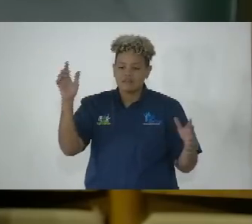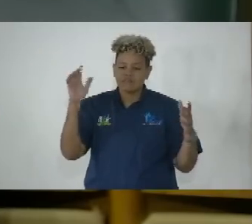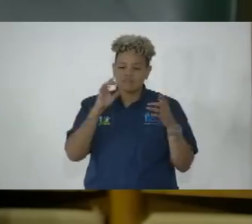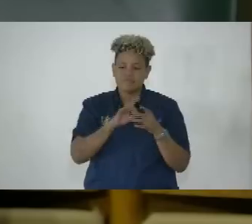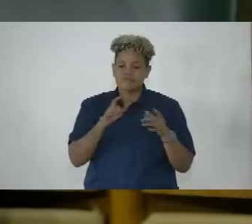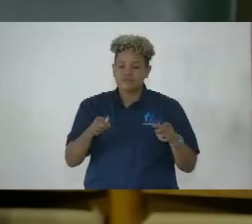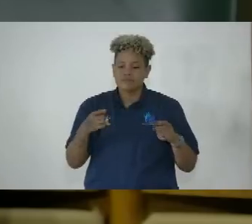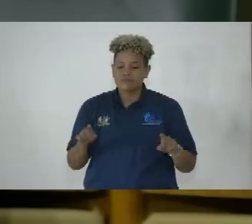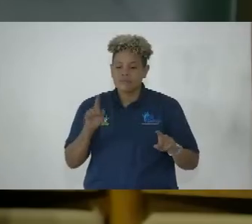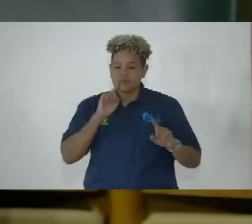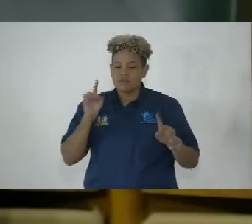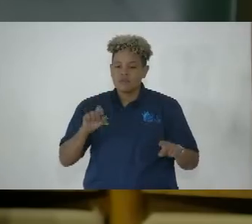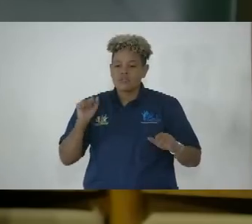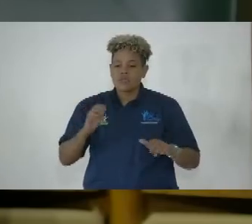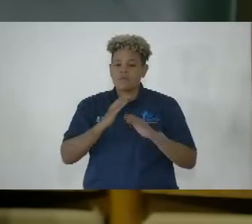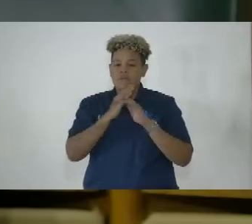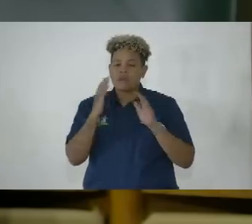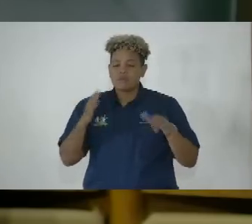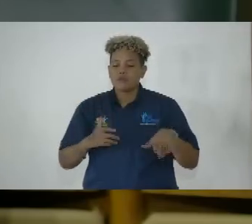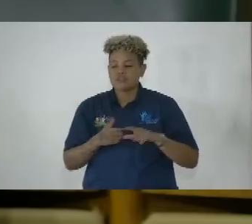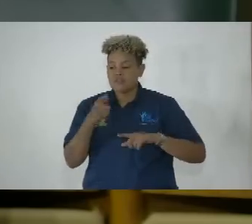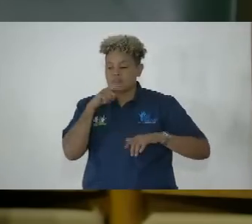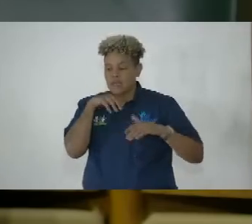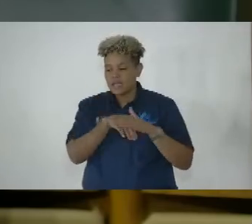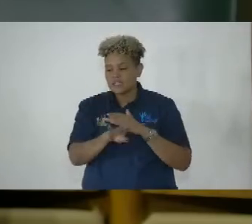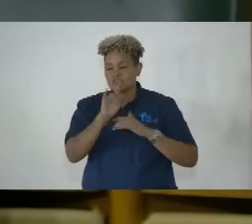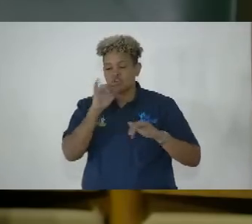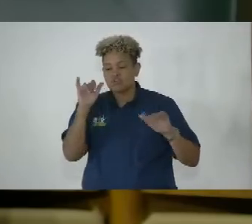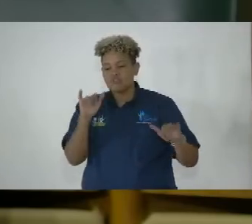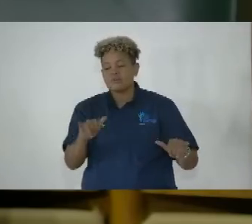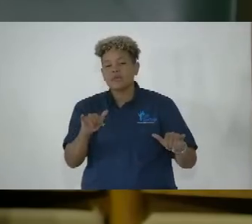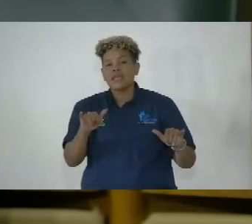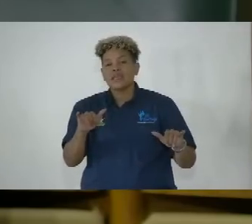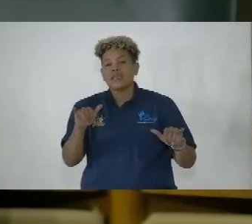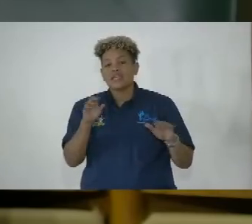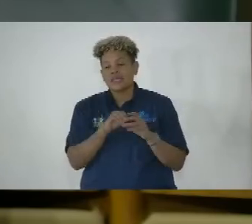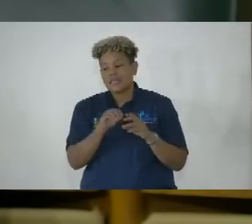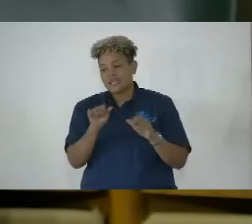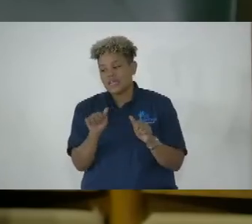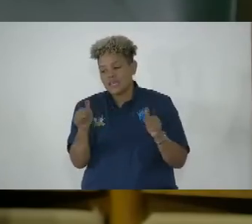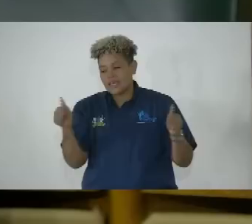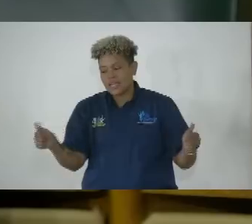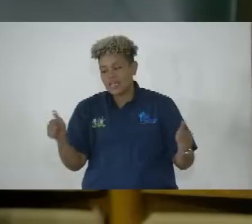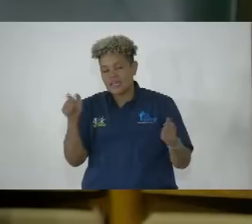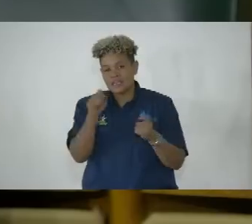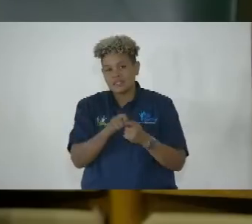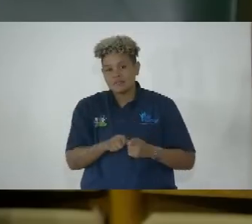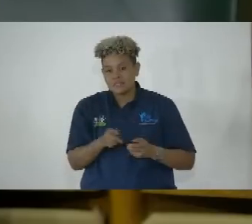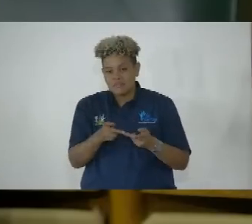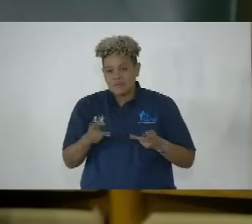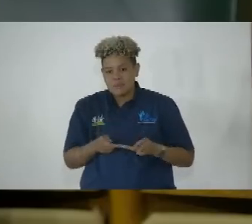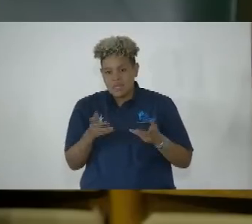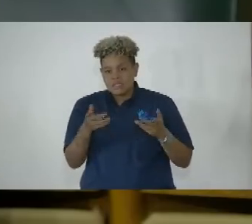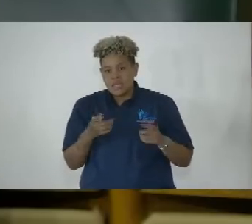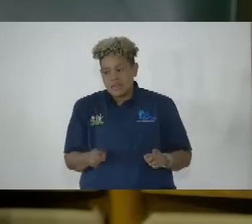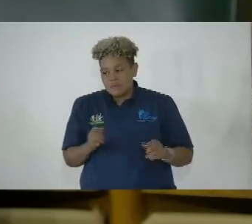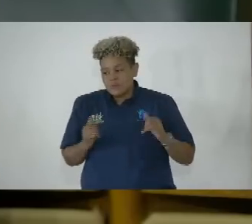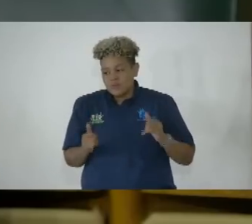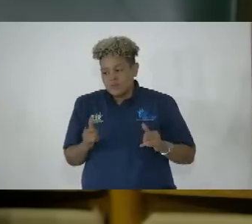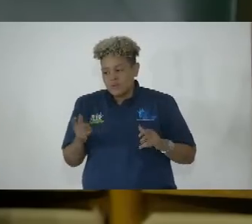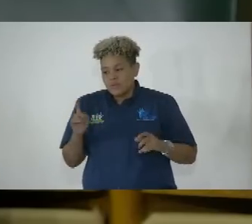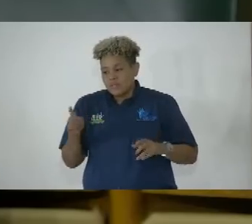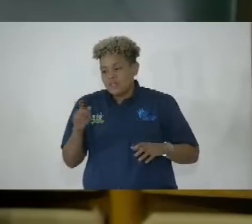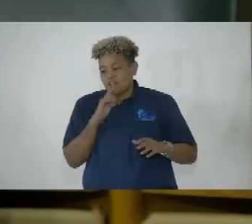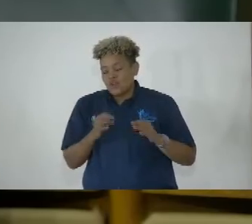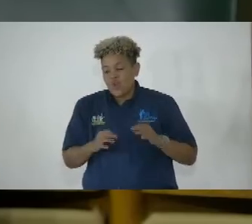the order can prevent the person from entering or remaining in any particular place. So where it is that the